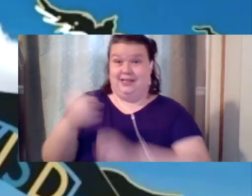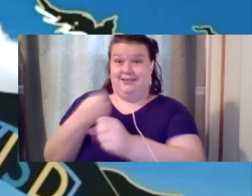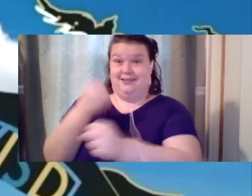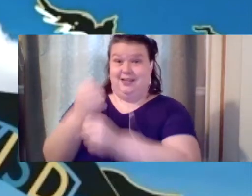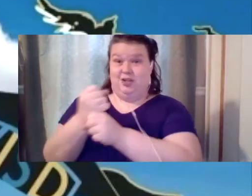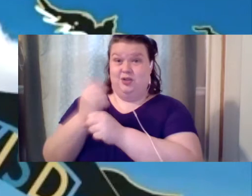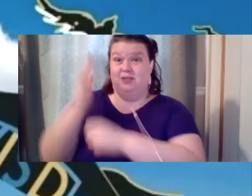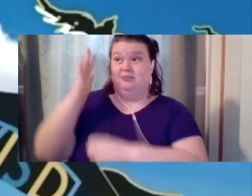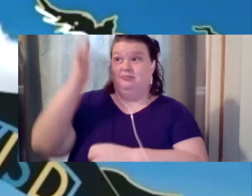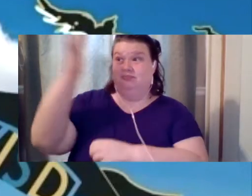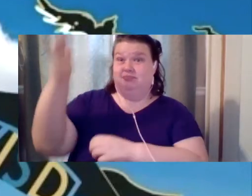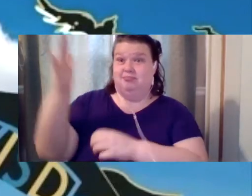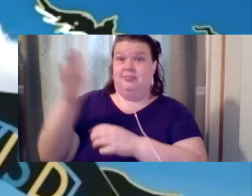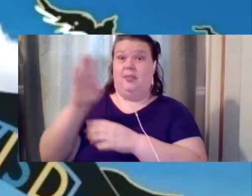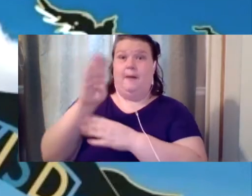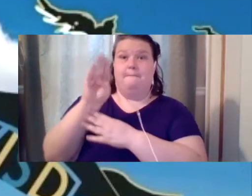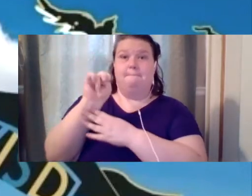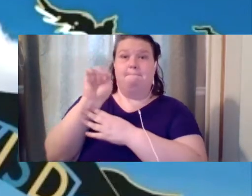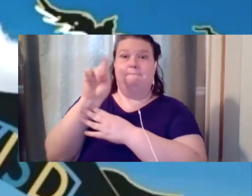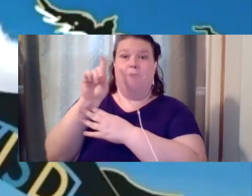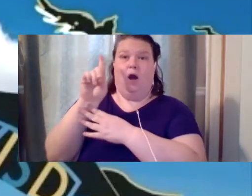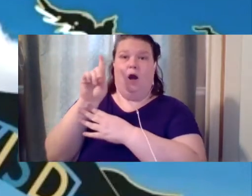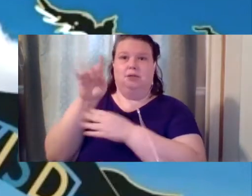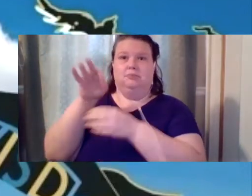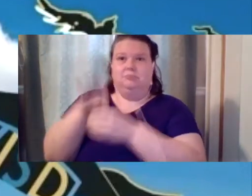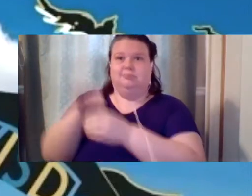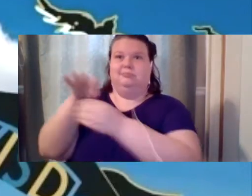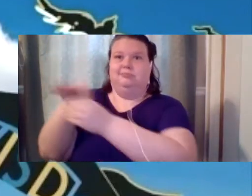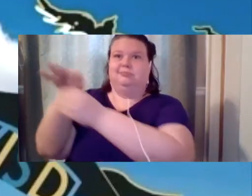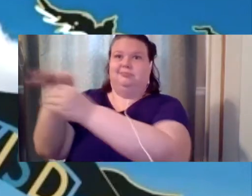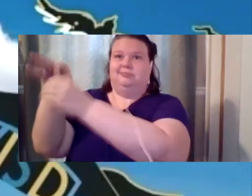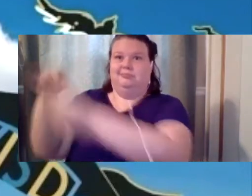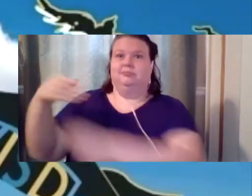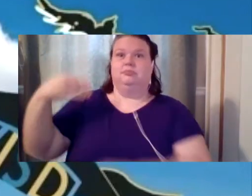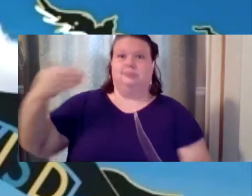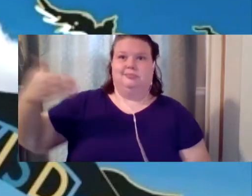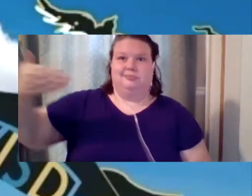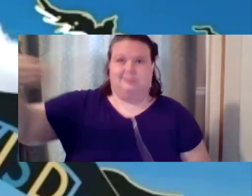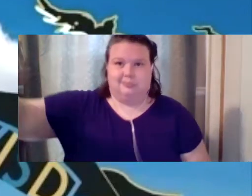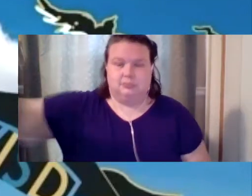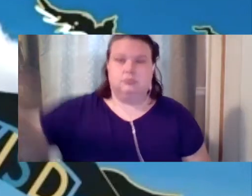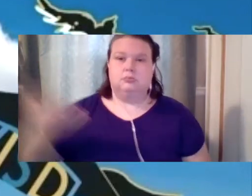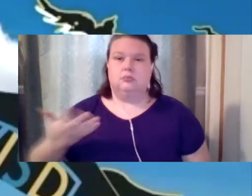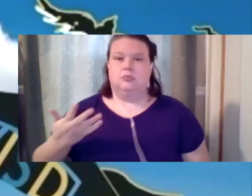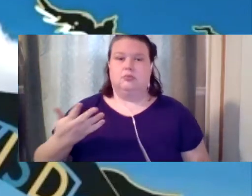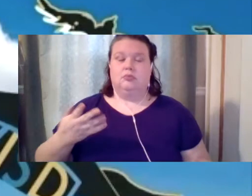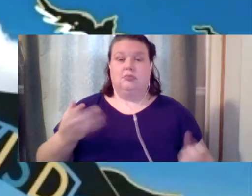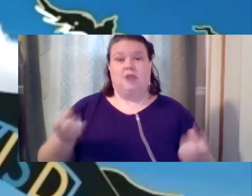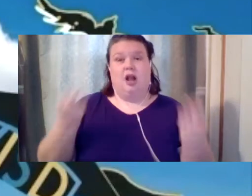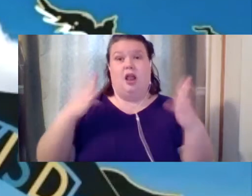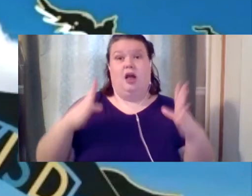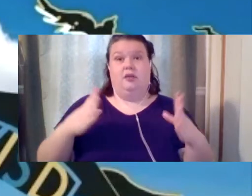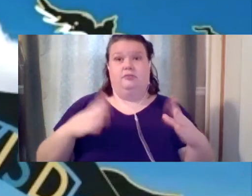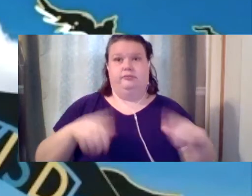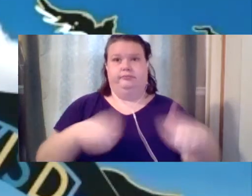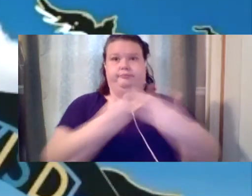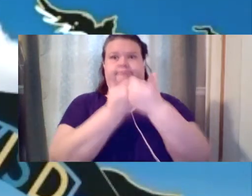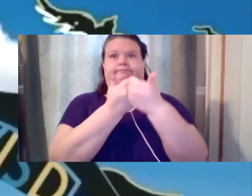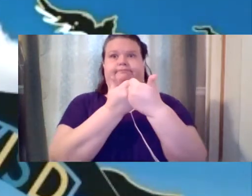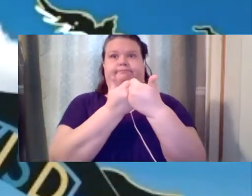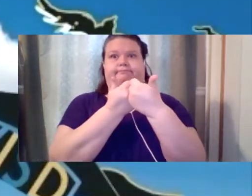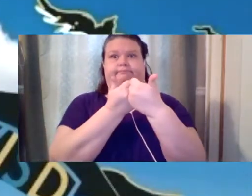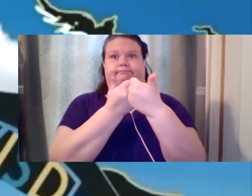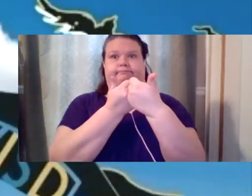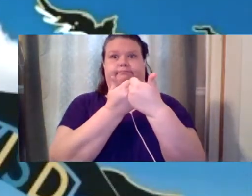all sorts of impediments with that. And that's kind of what, you know, did the full job on that earlier bond. But